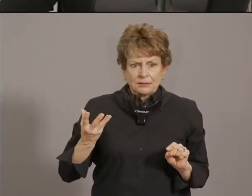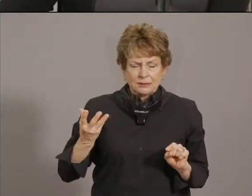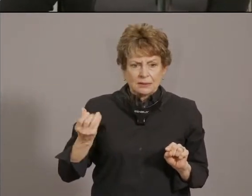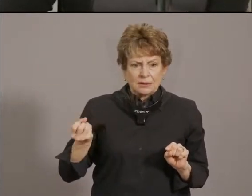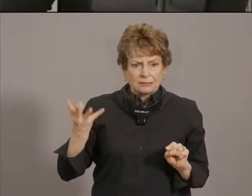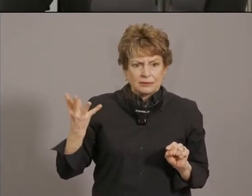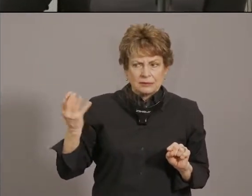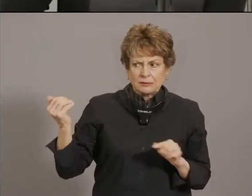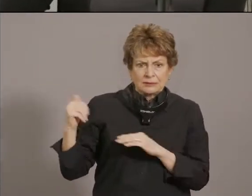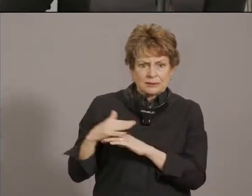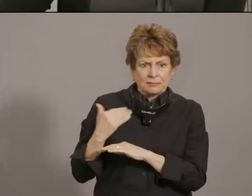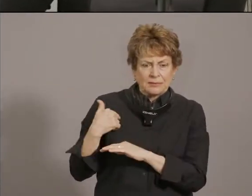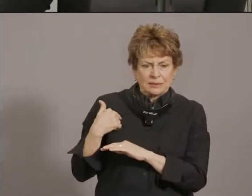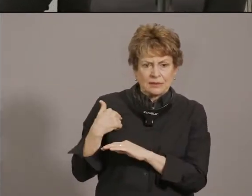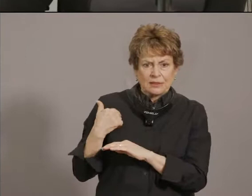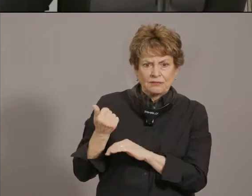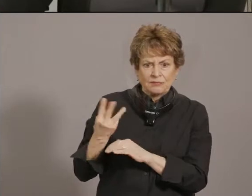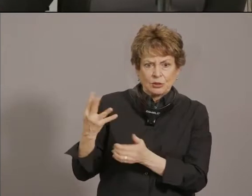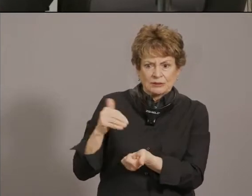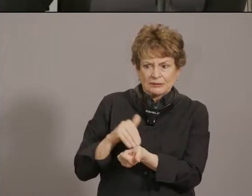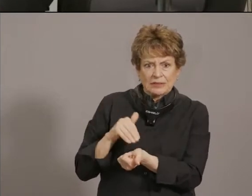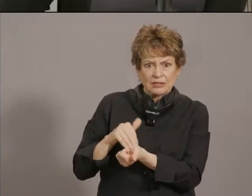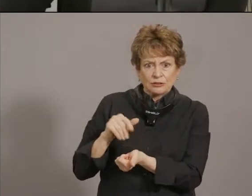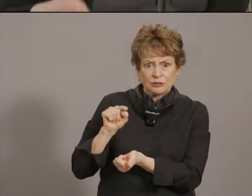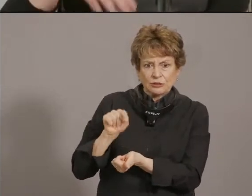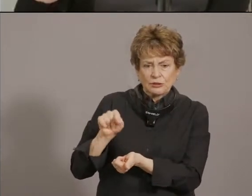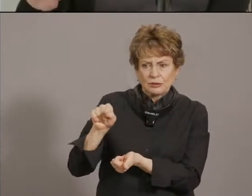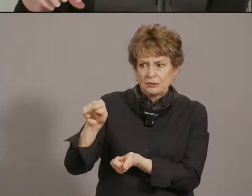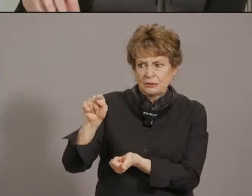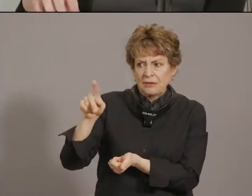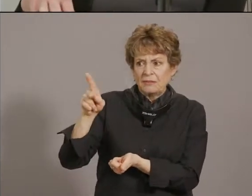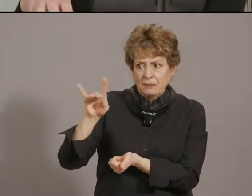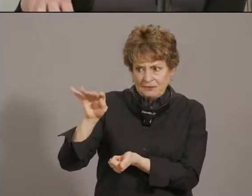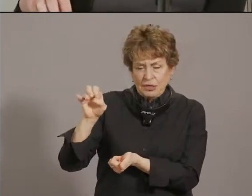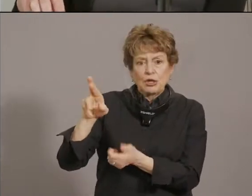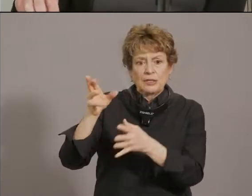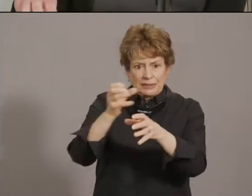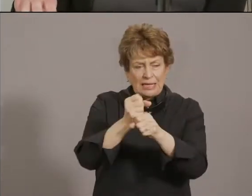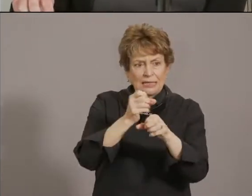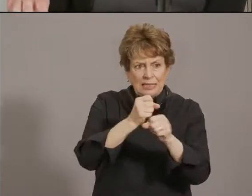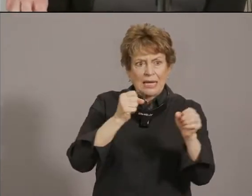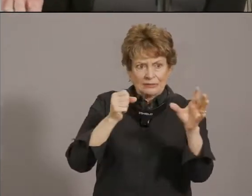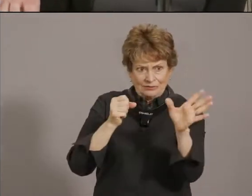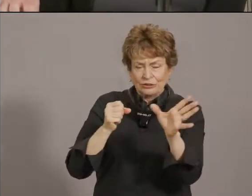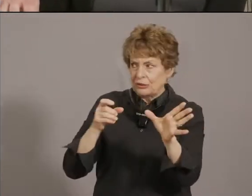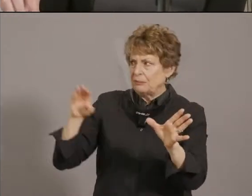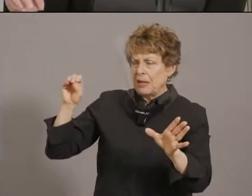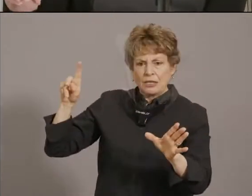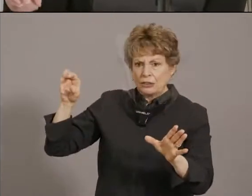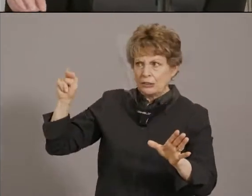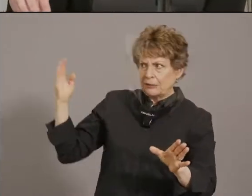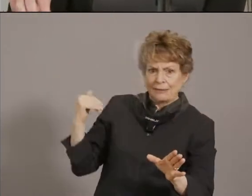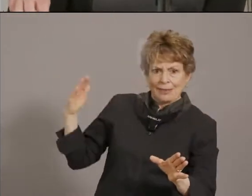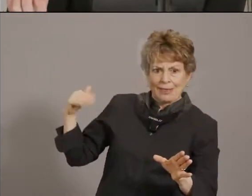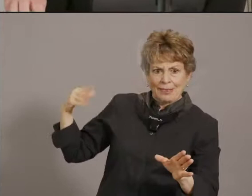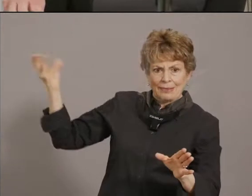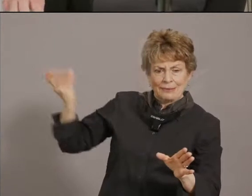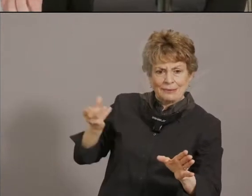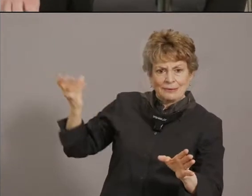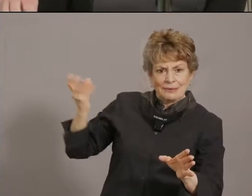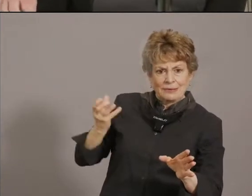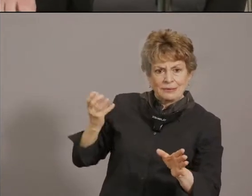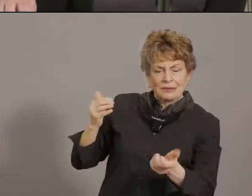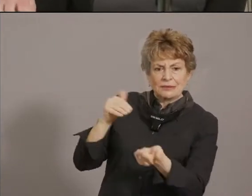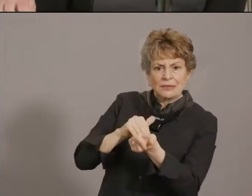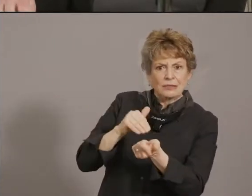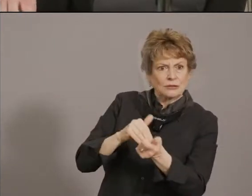for this week. What we are being told from our federal partners is if a provider who is waiting for Moderna has not